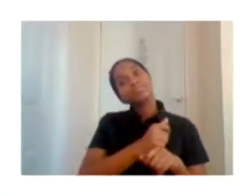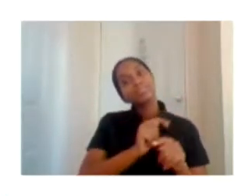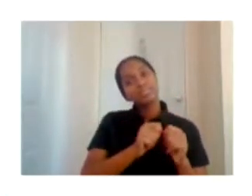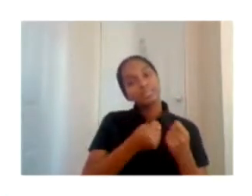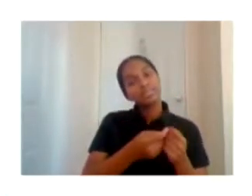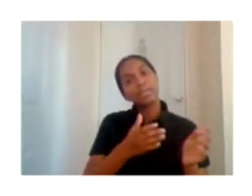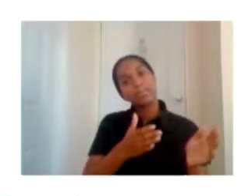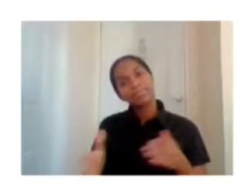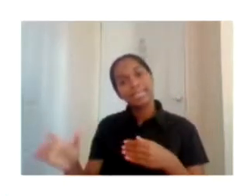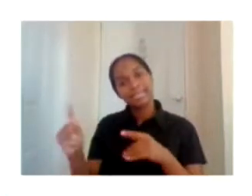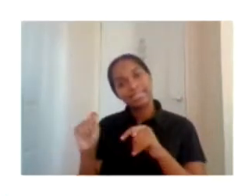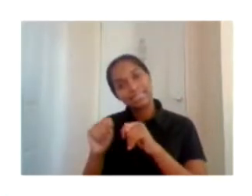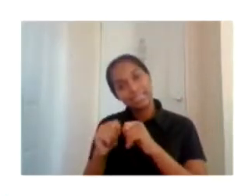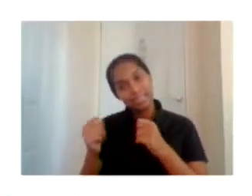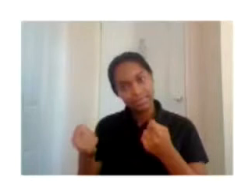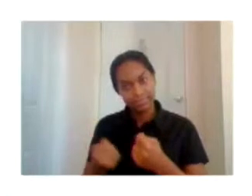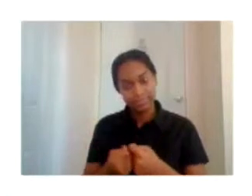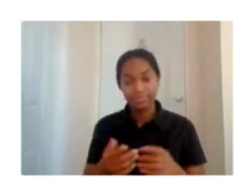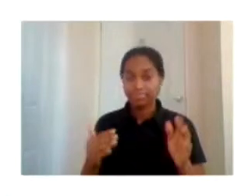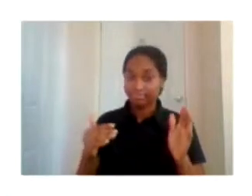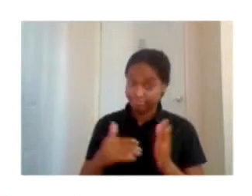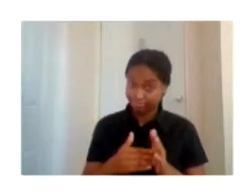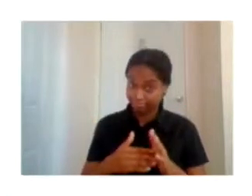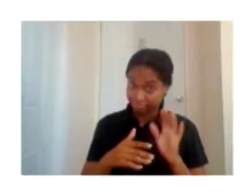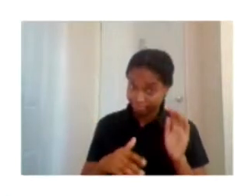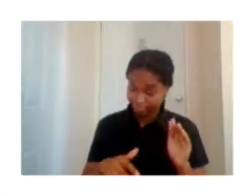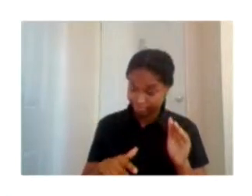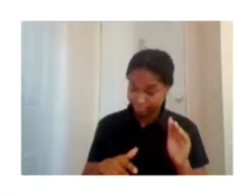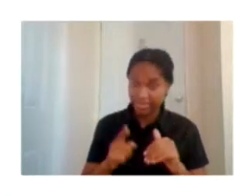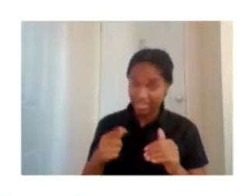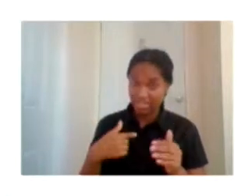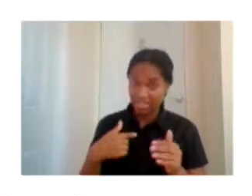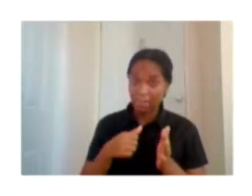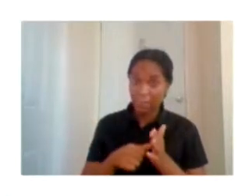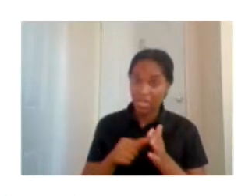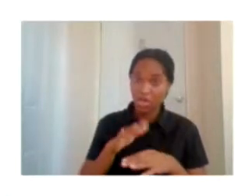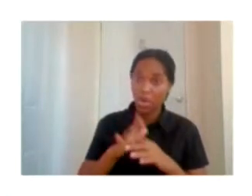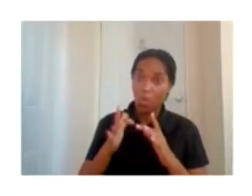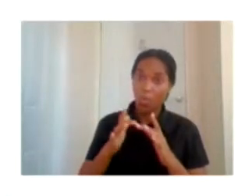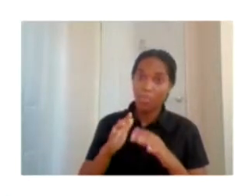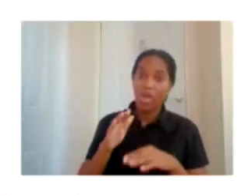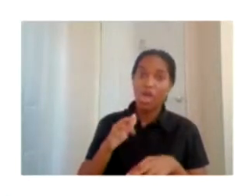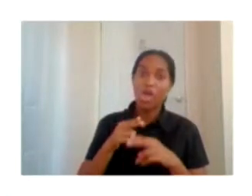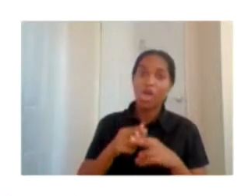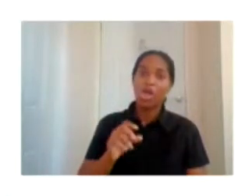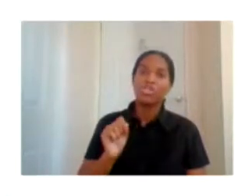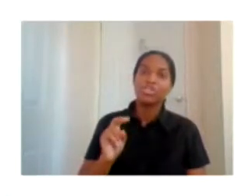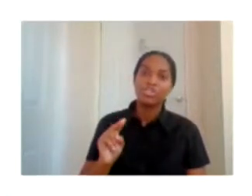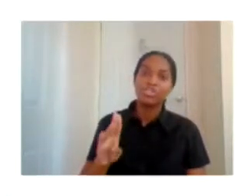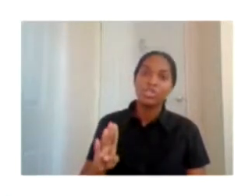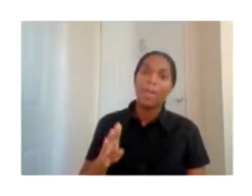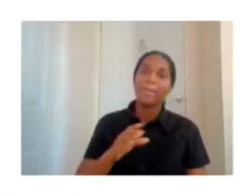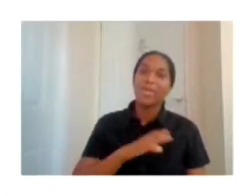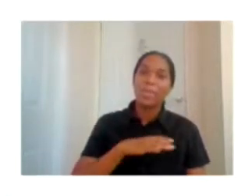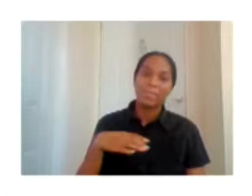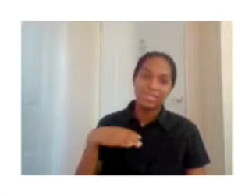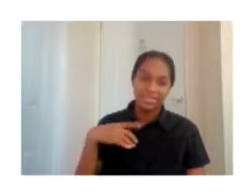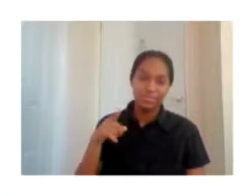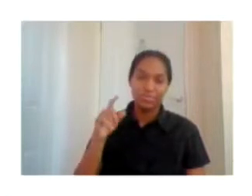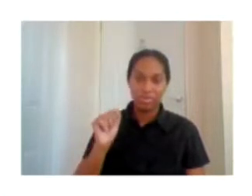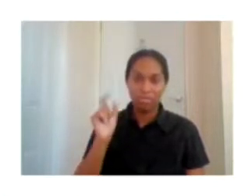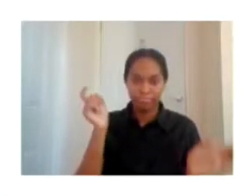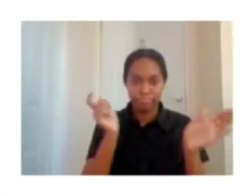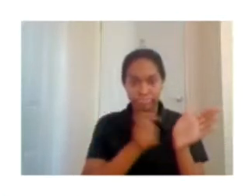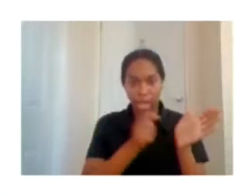planning teams. Again, there is a page on our website called subcommittees, and you can click into